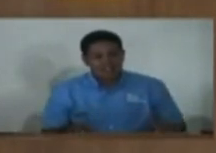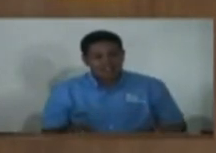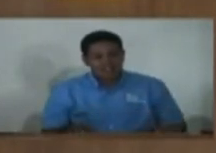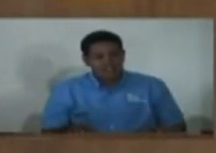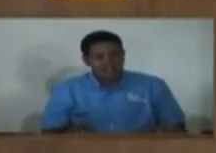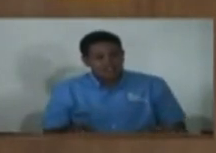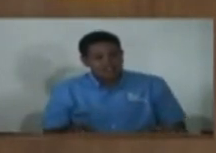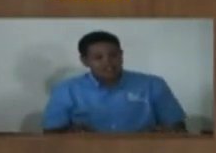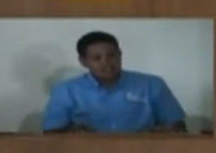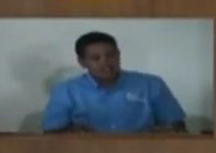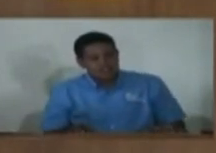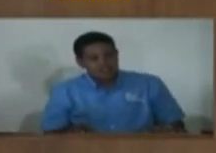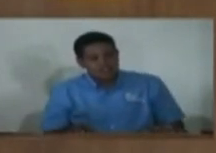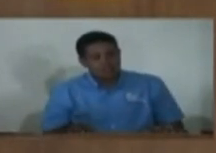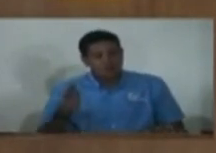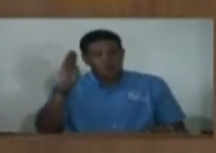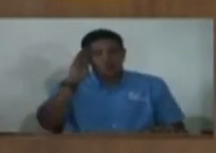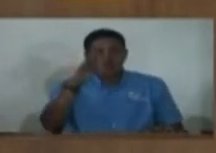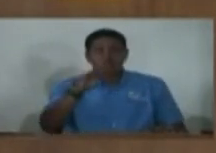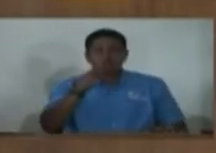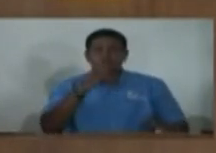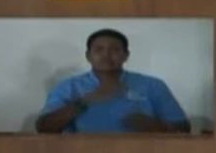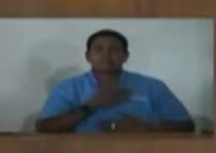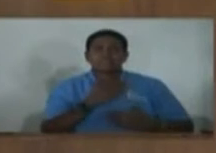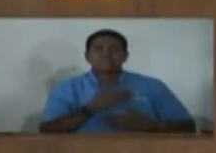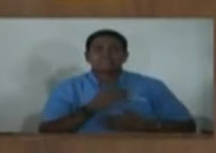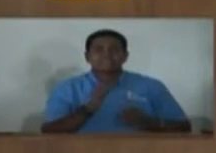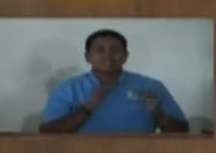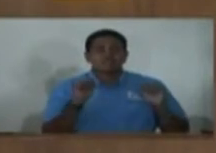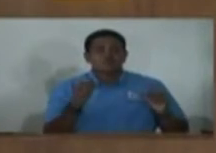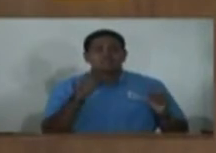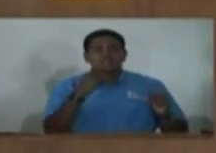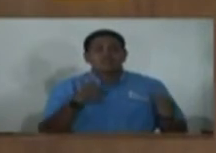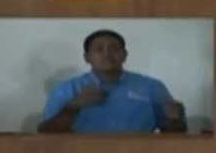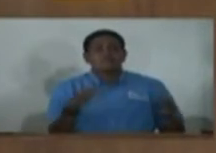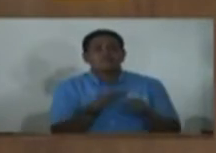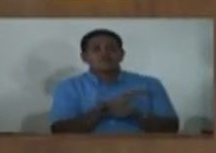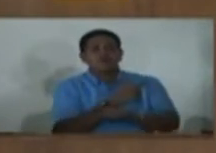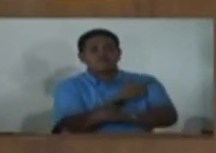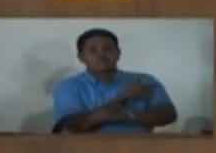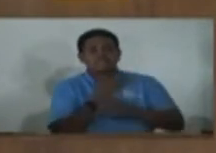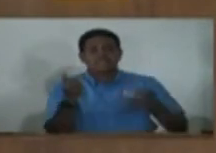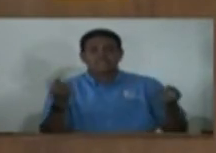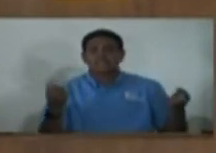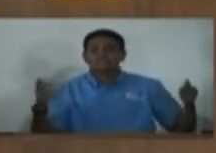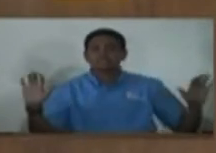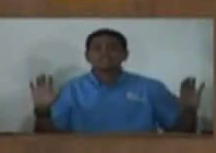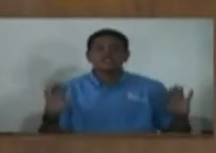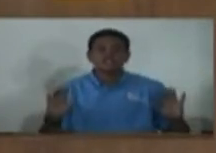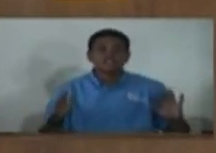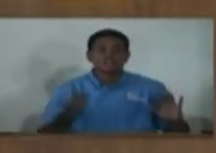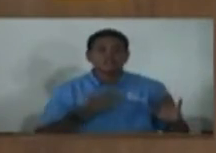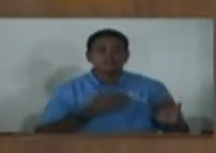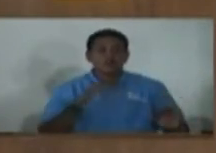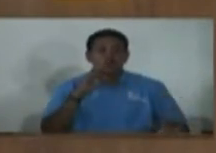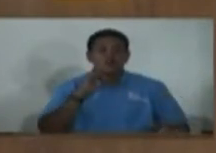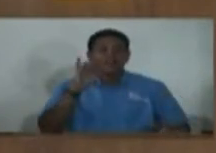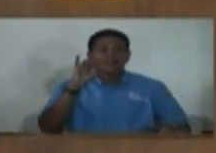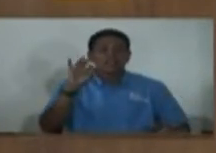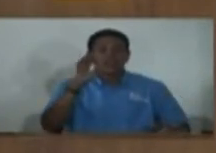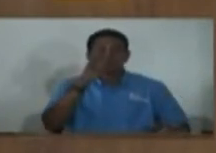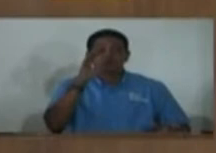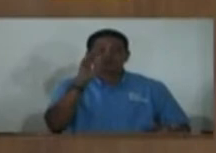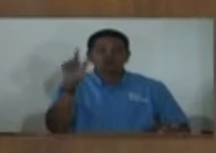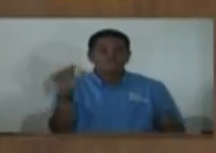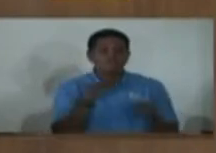overall, I'm very pleased that I can now say I'm fully vaccinated. And my 89-year-old mother also